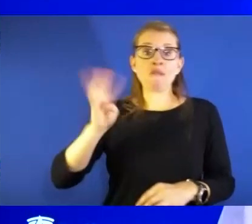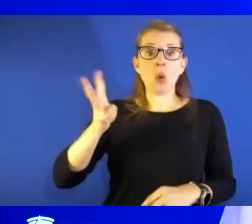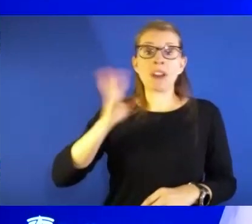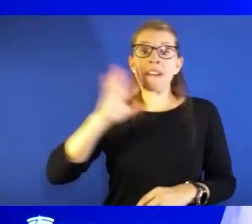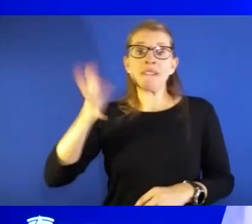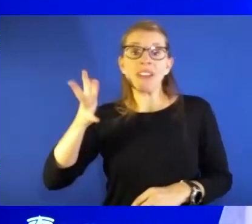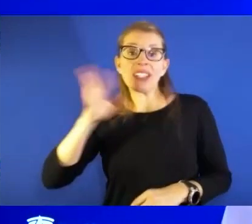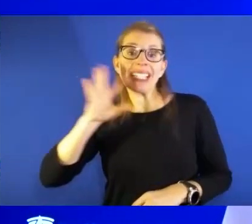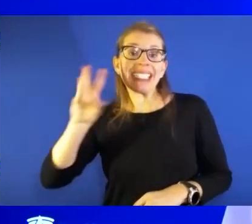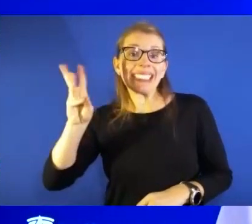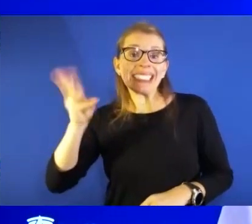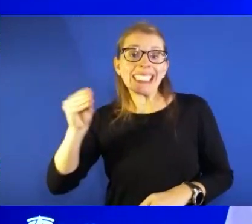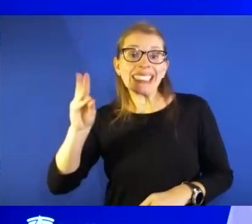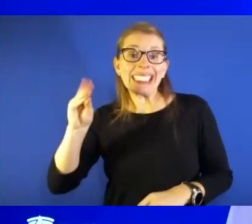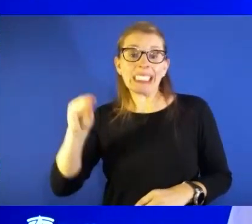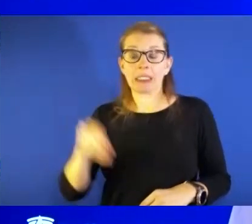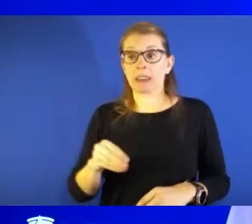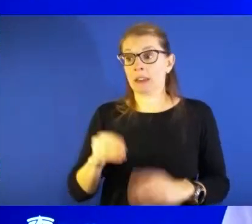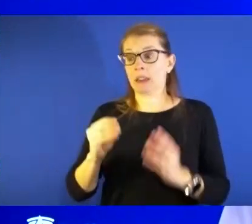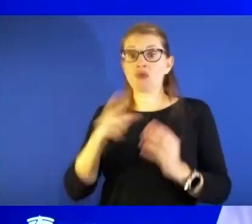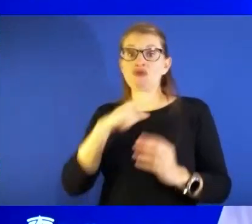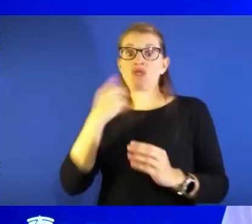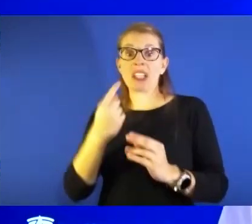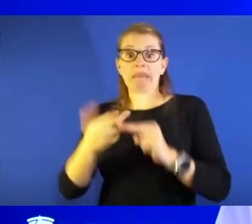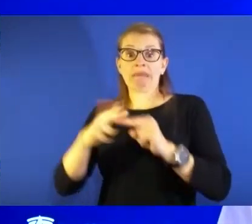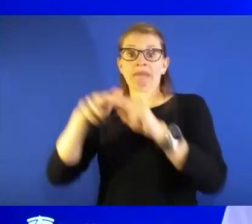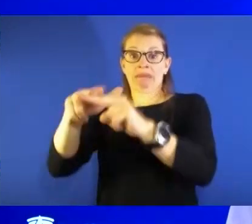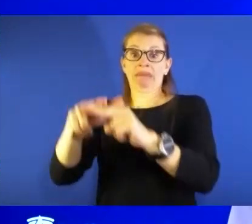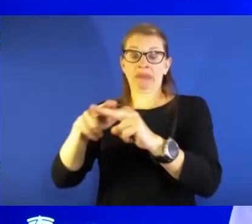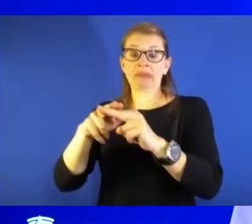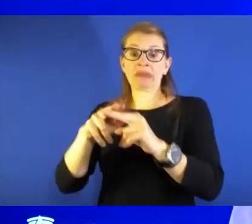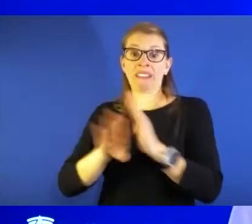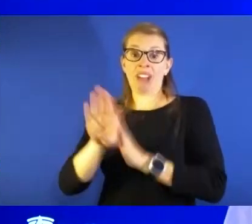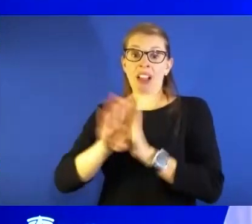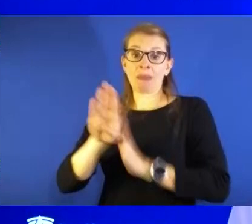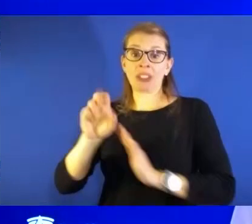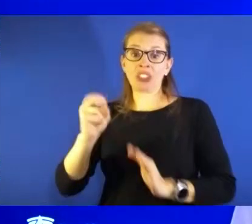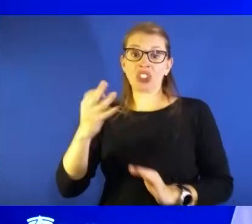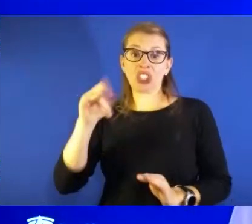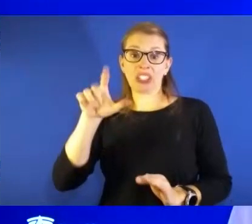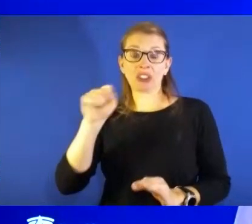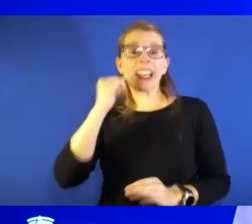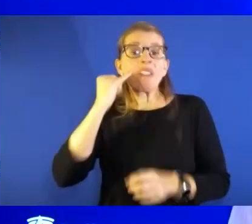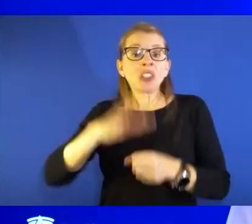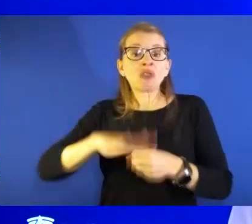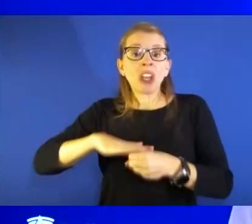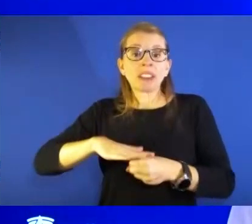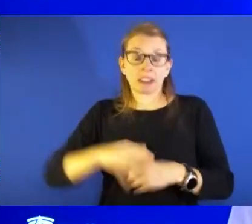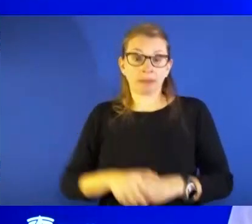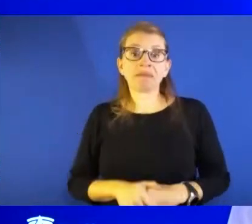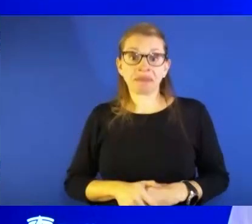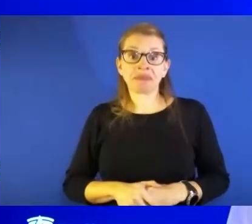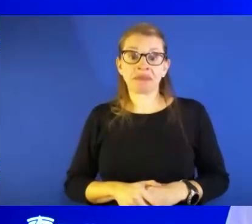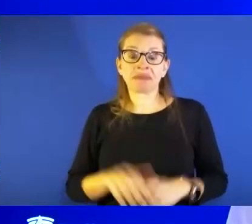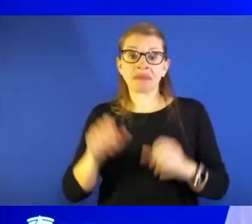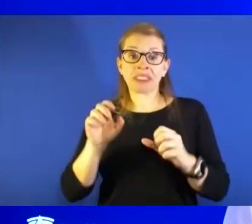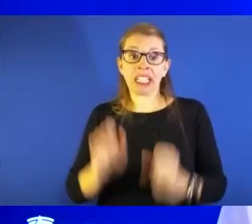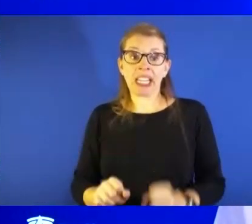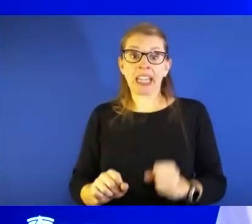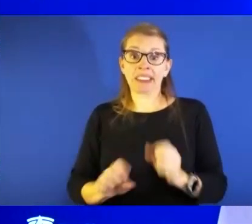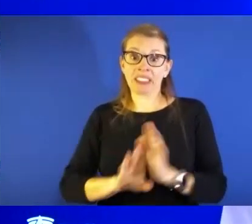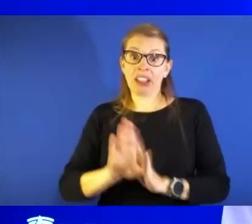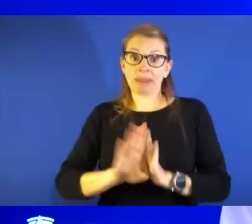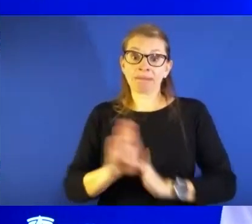you then have more risk of getting shingles. Especially under a stressful condition, it can come out. So yes,